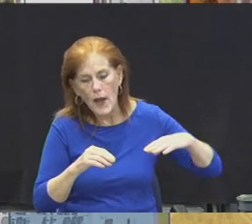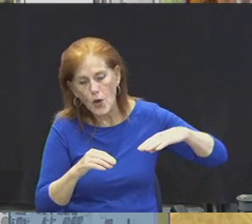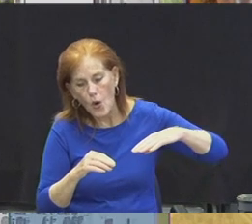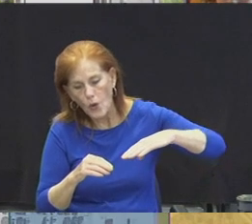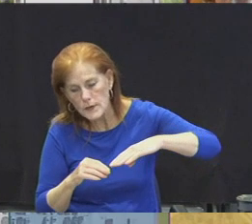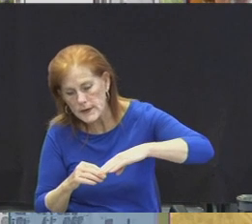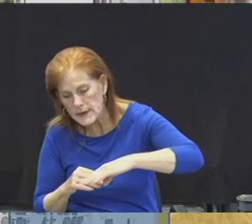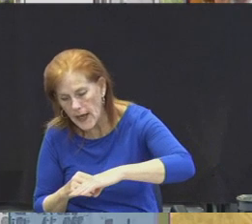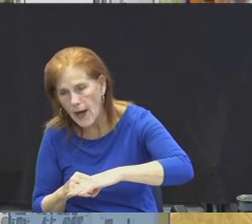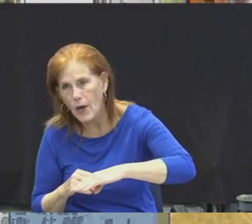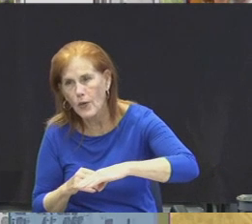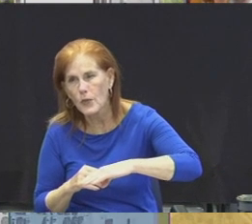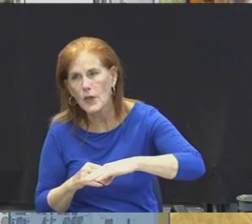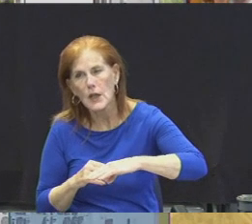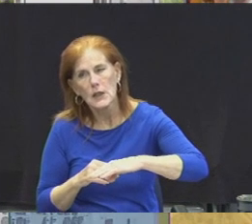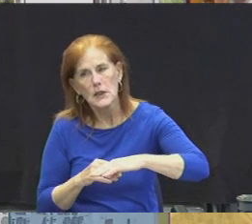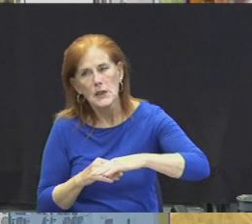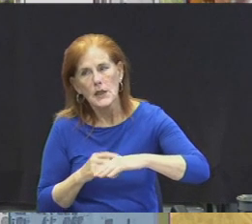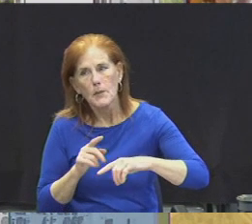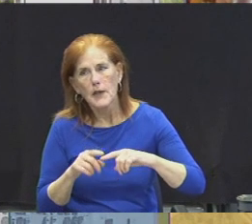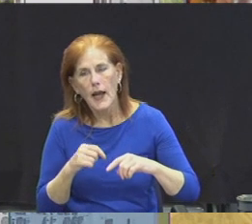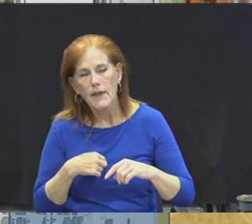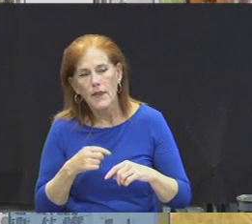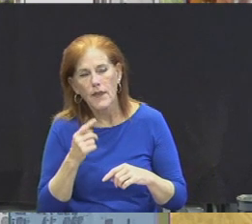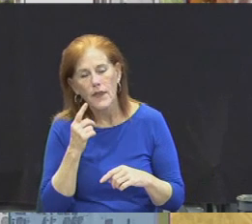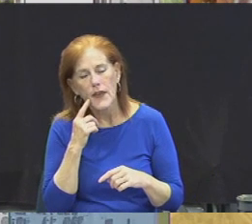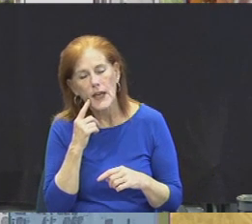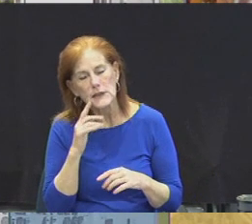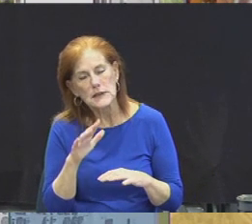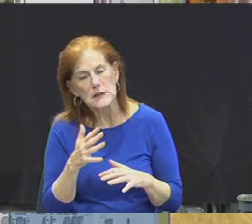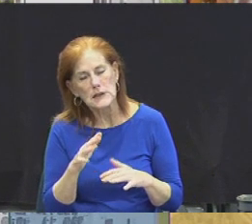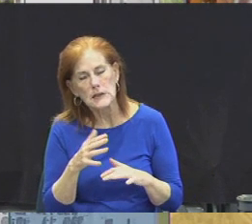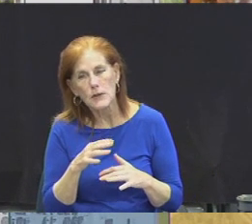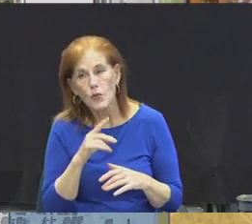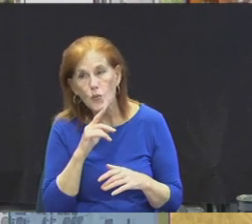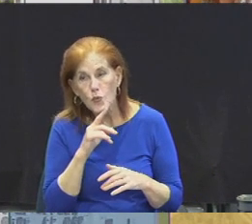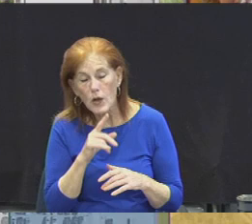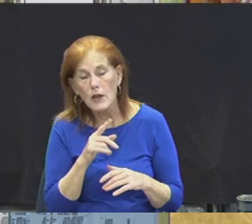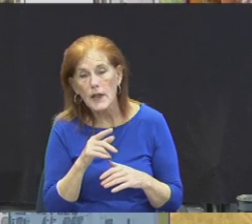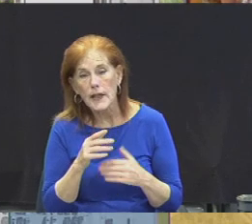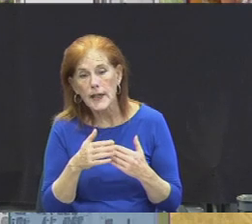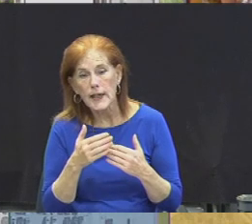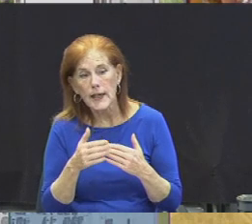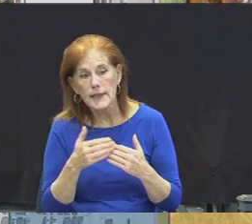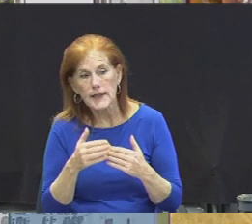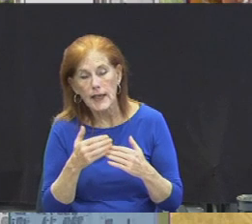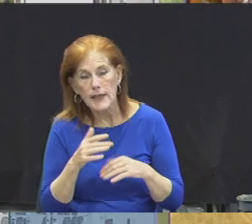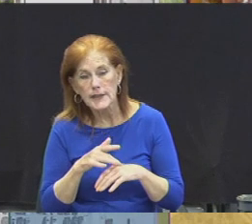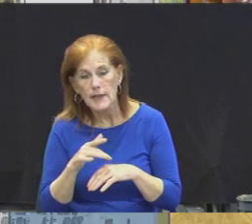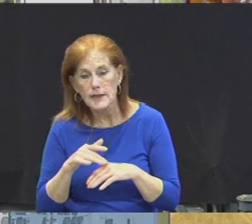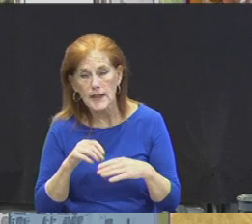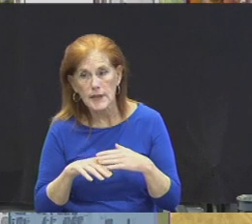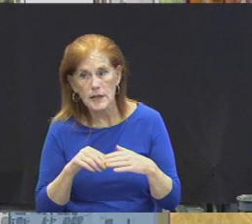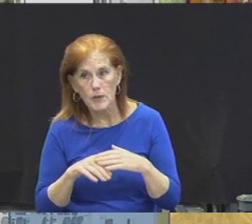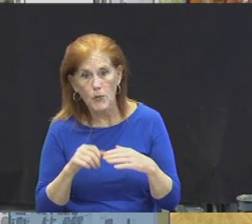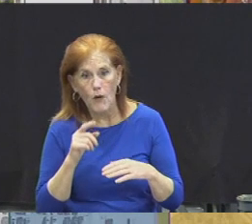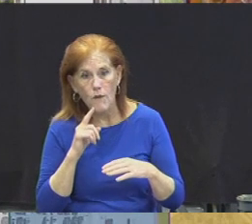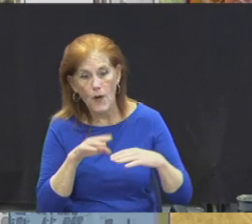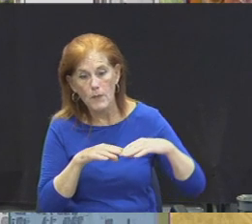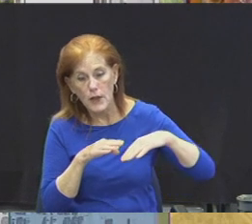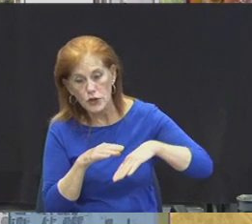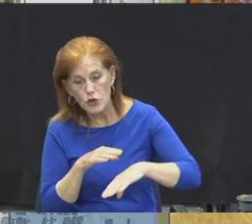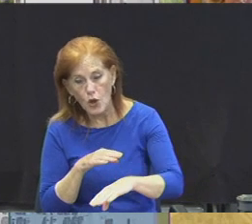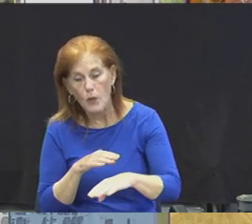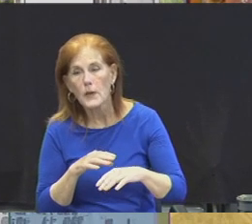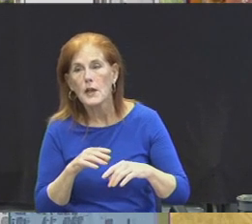but I think it's going to be right on the edge of what would be considered accessible from a slope perspective. But to get down